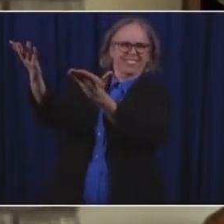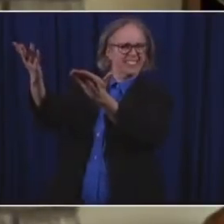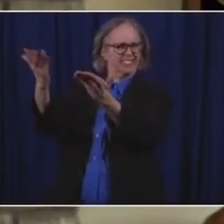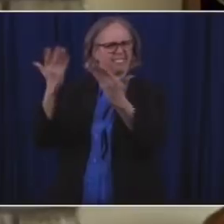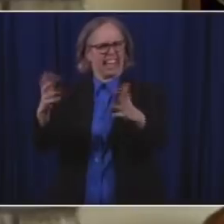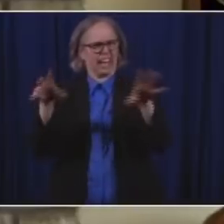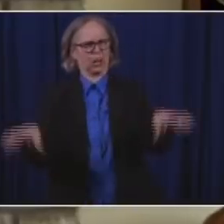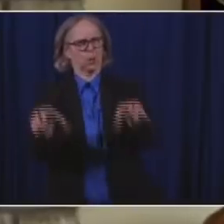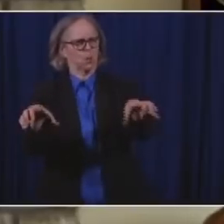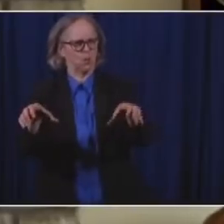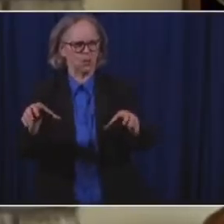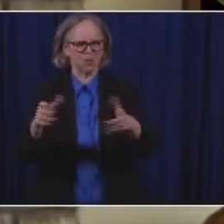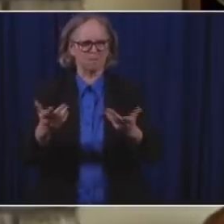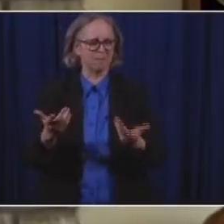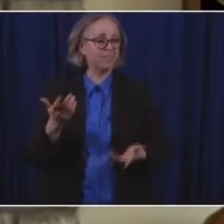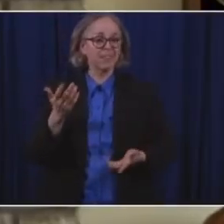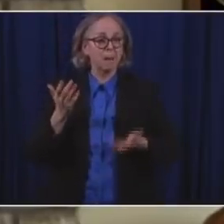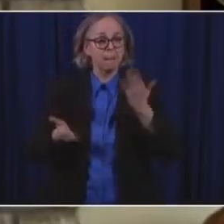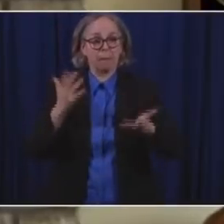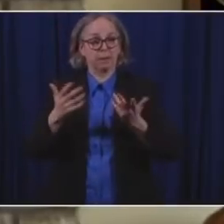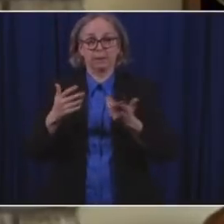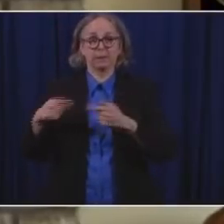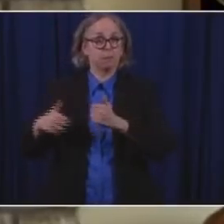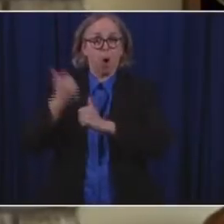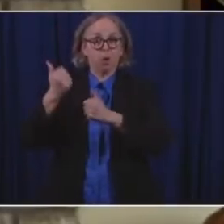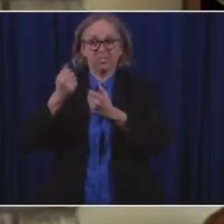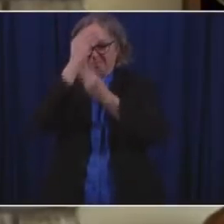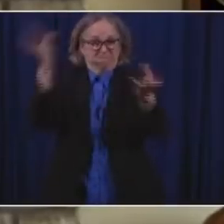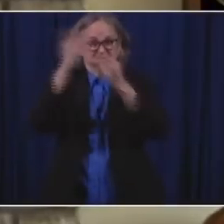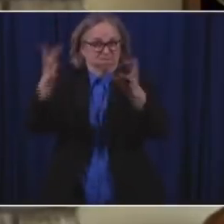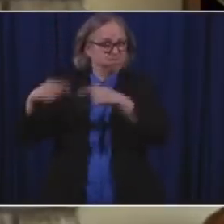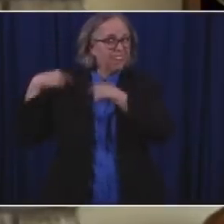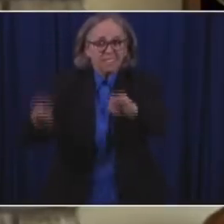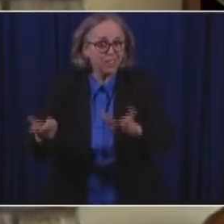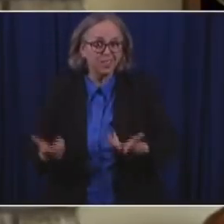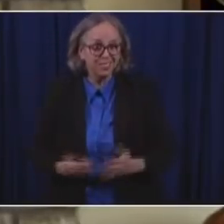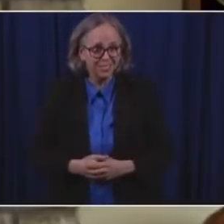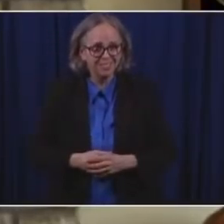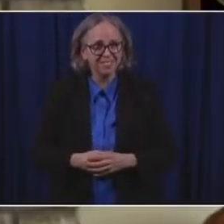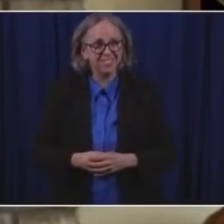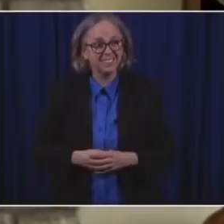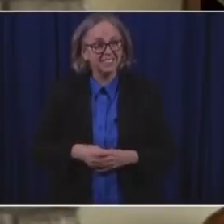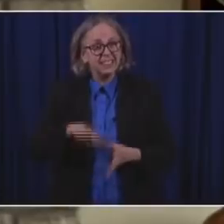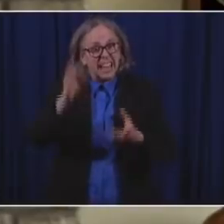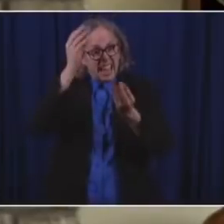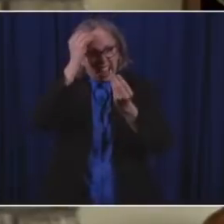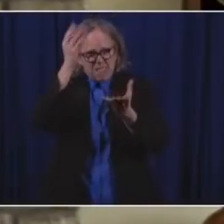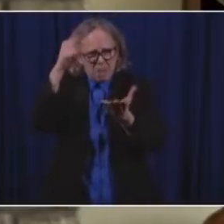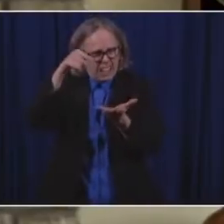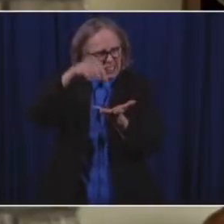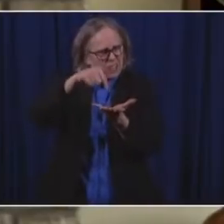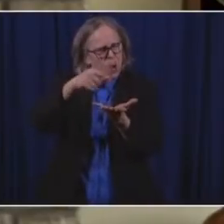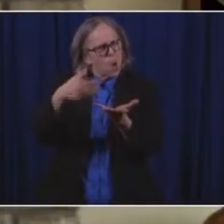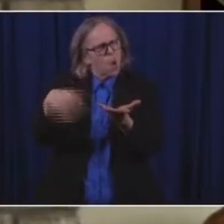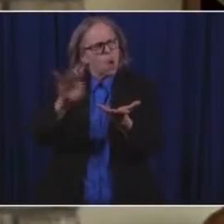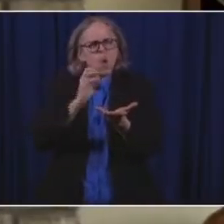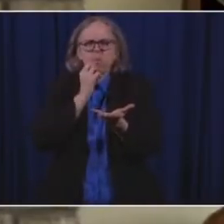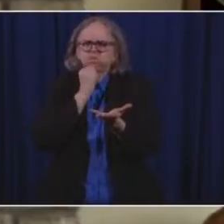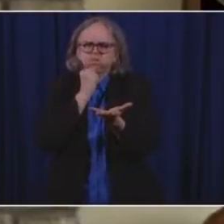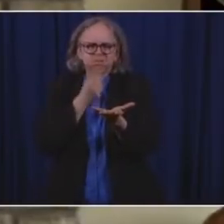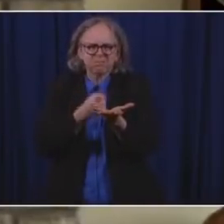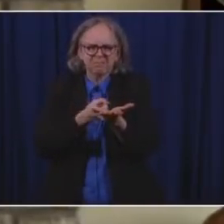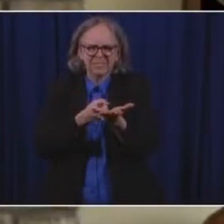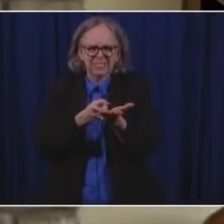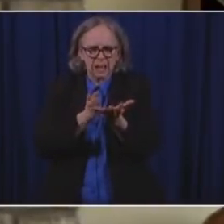maybe forever. I don't know. And I think, you know, the information is important. Transparency